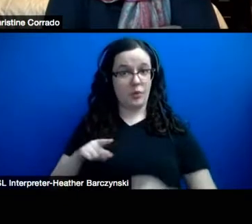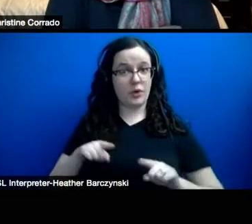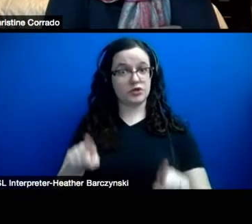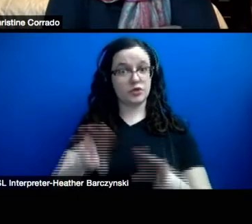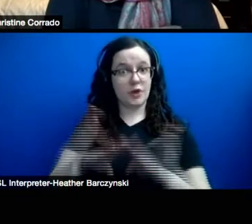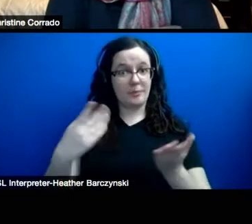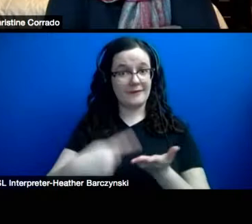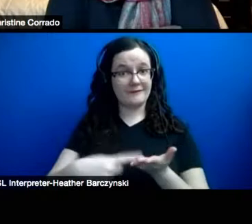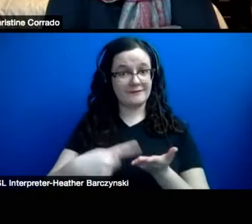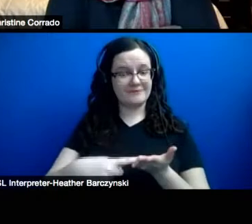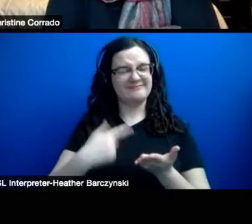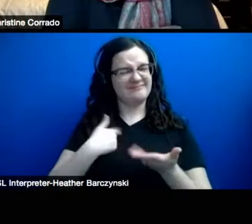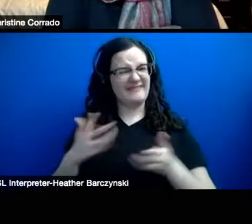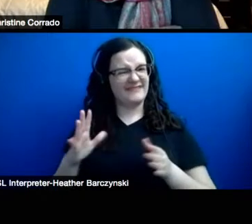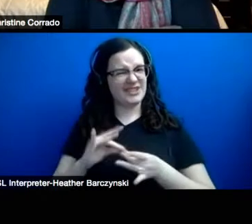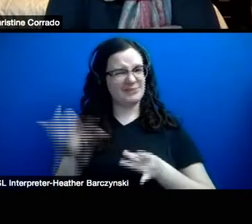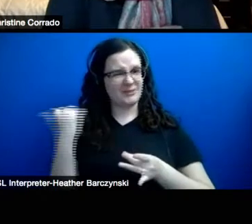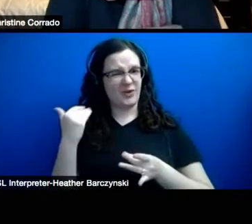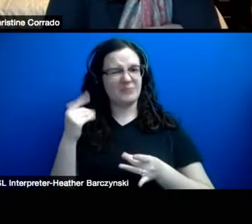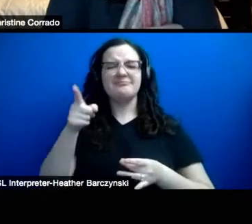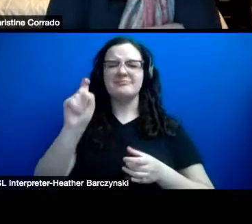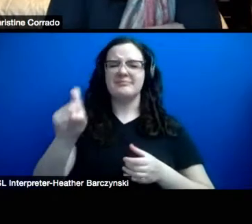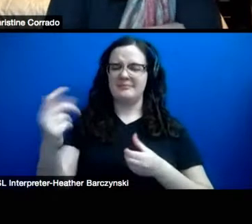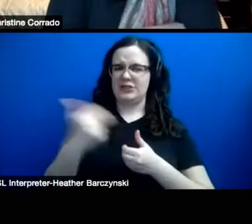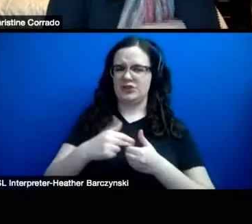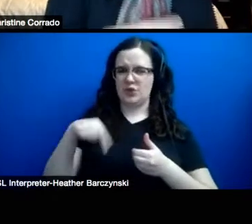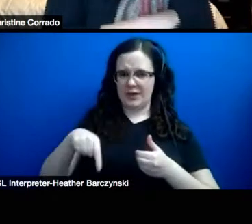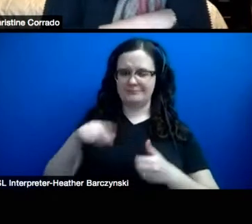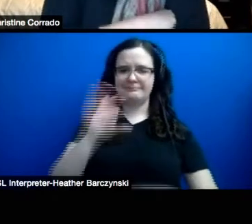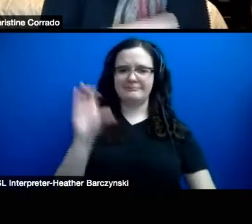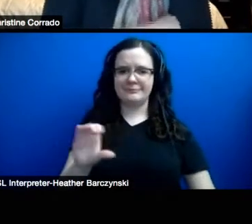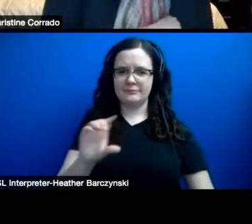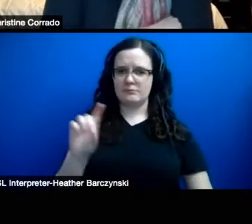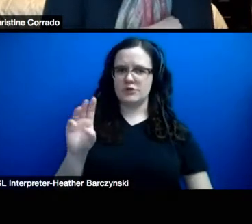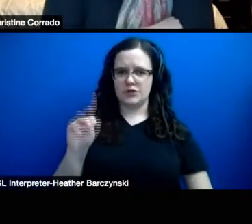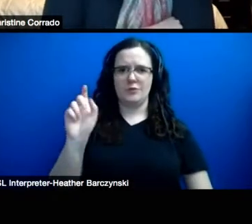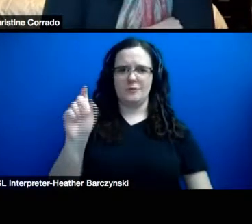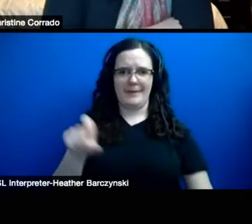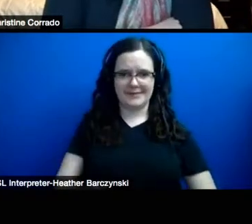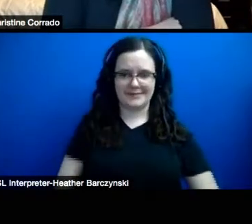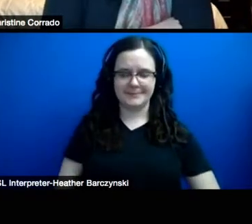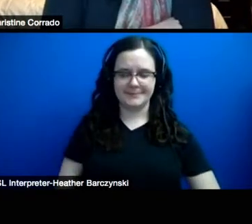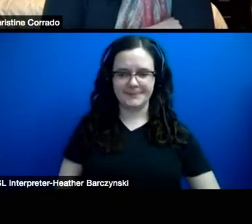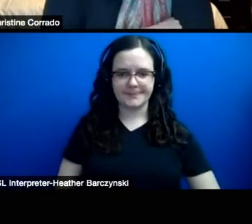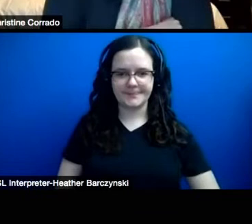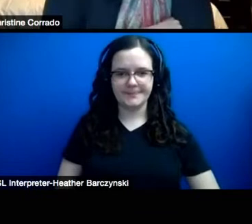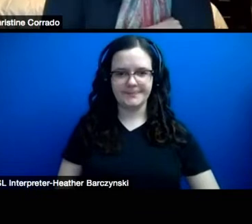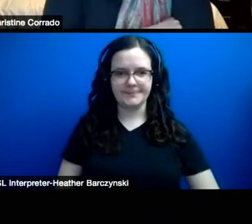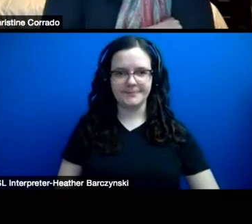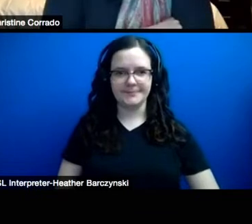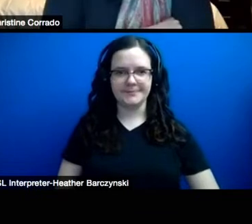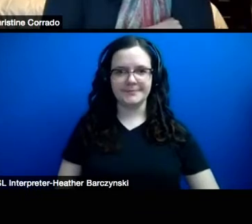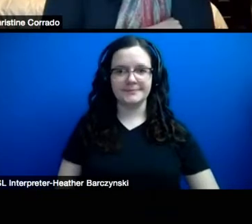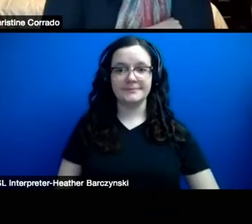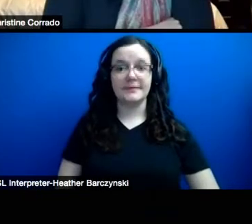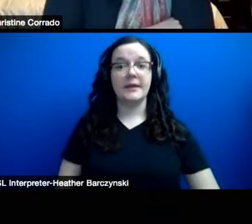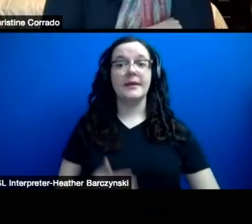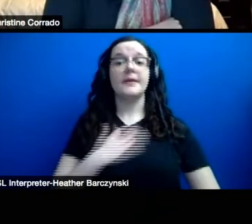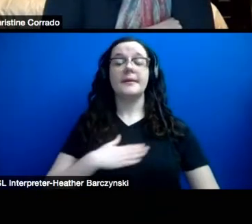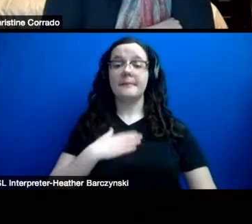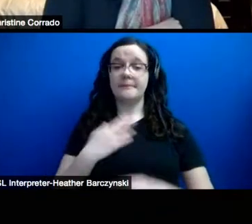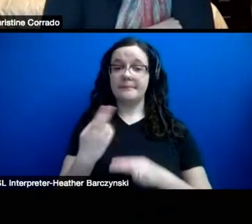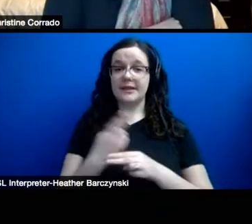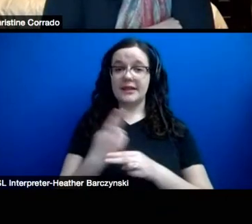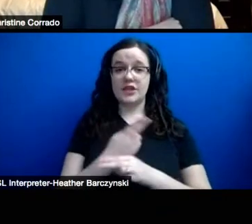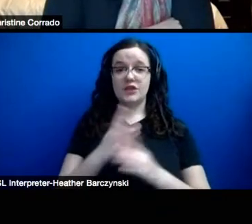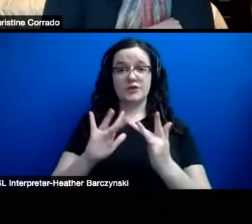you must join the meeting on Zoom if you're not already doing so. Please use the raised hand function